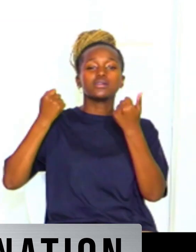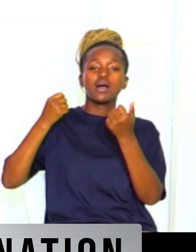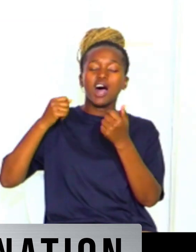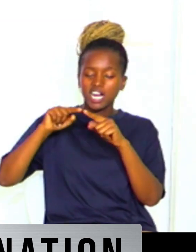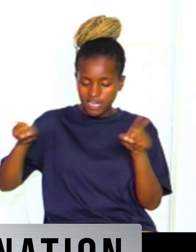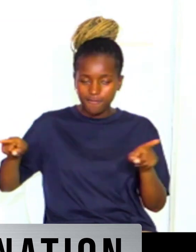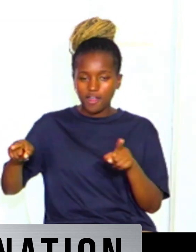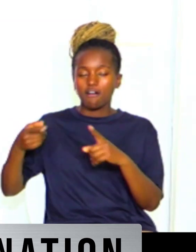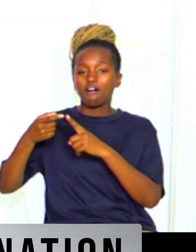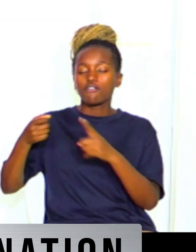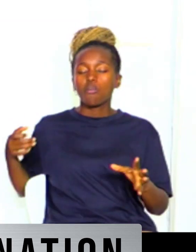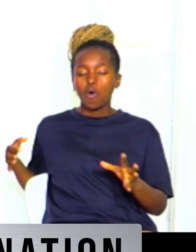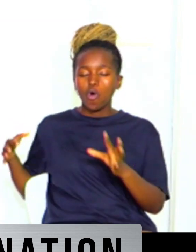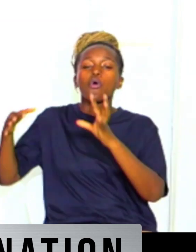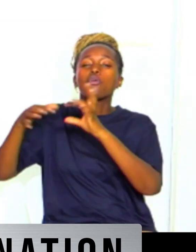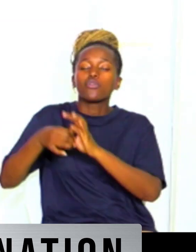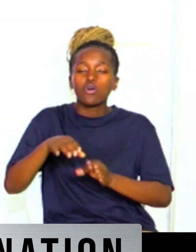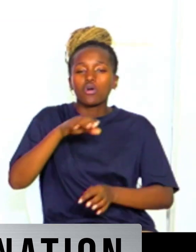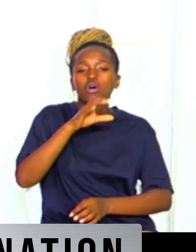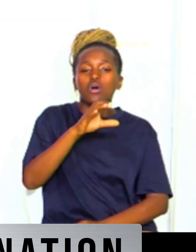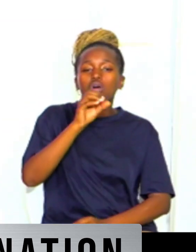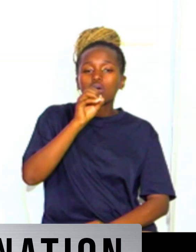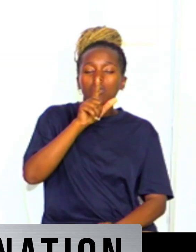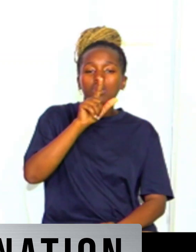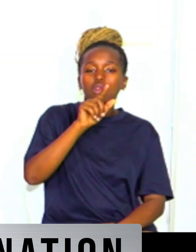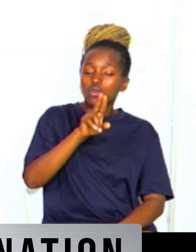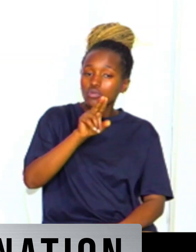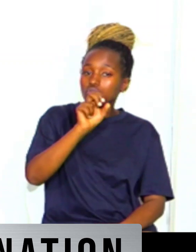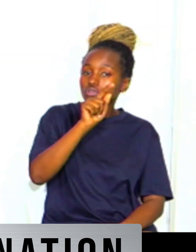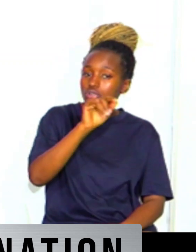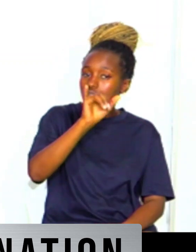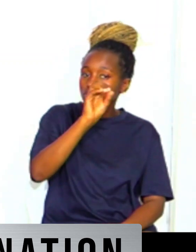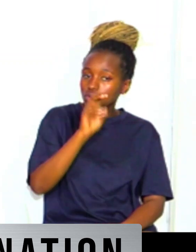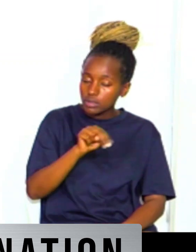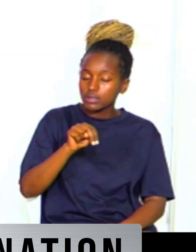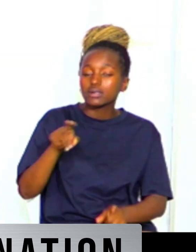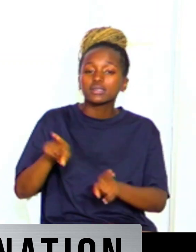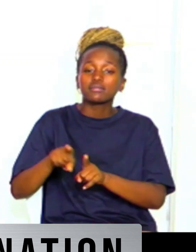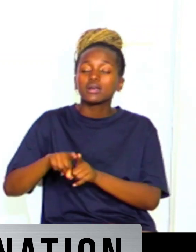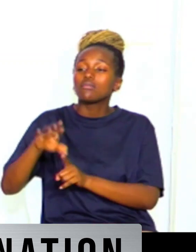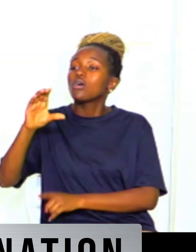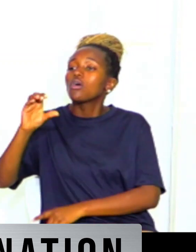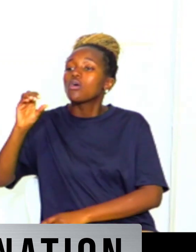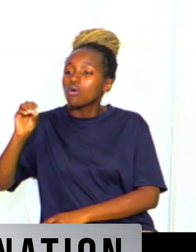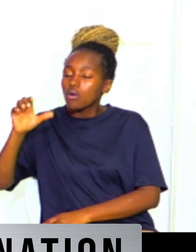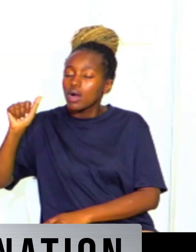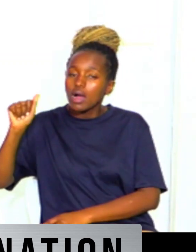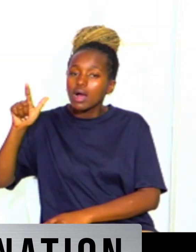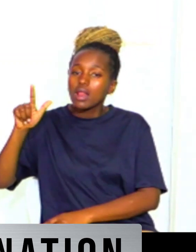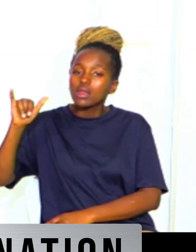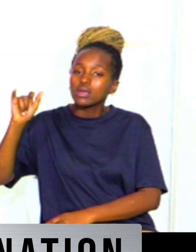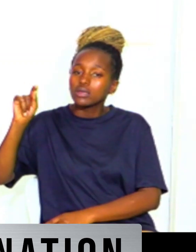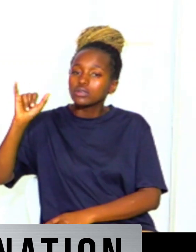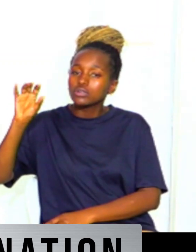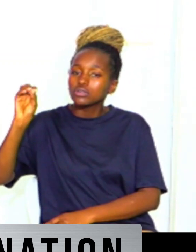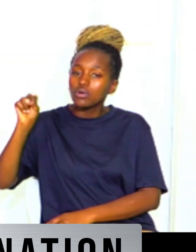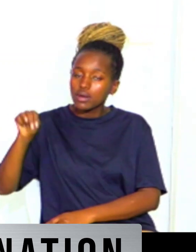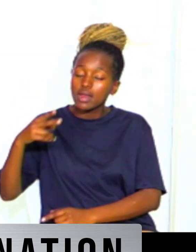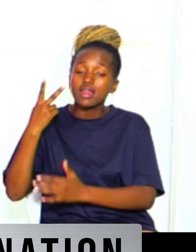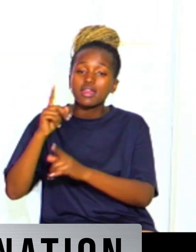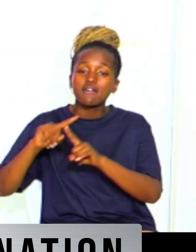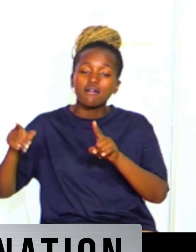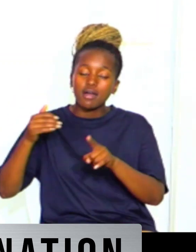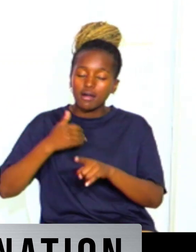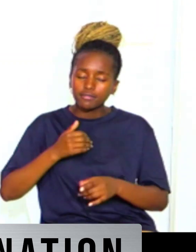collusion. Yeah. Yote zinashikana. Yes. Rigiji. Yeah. Na majenzi Rigiji. Are you